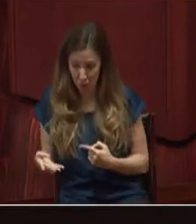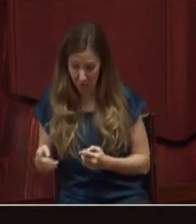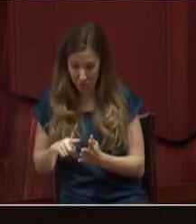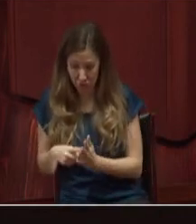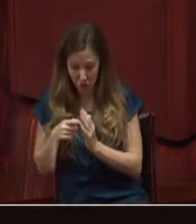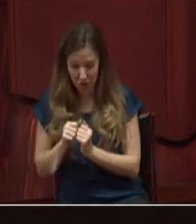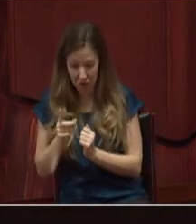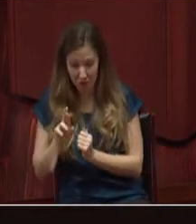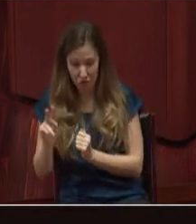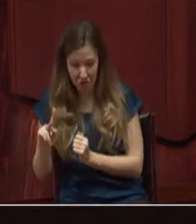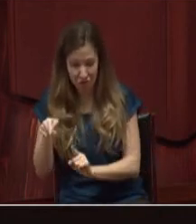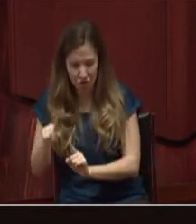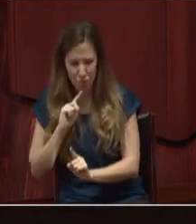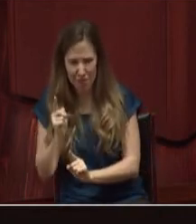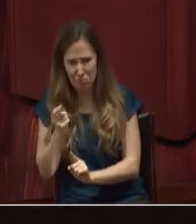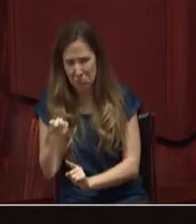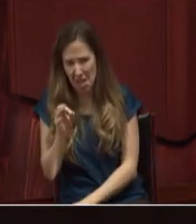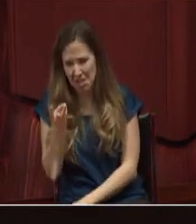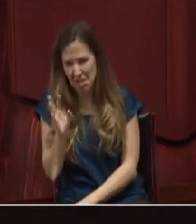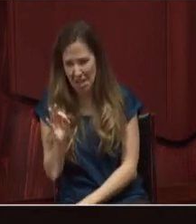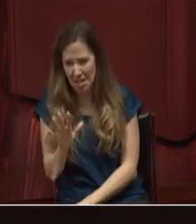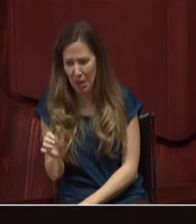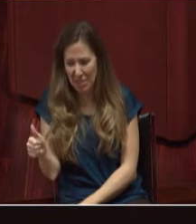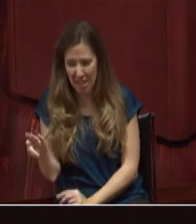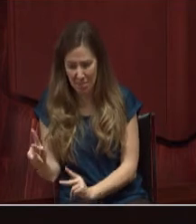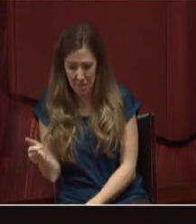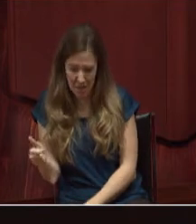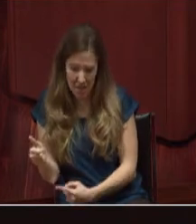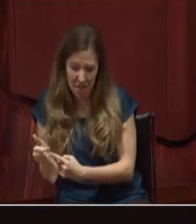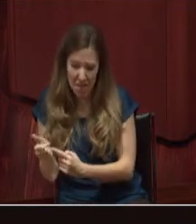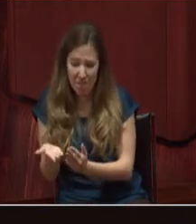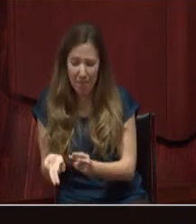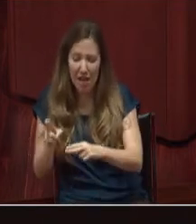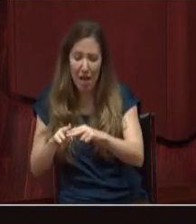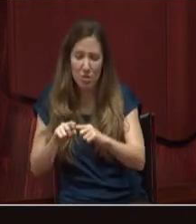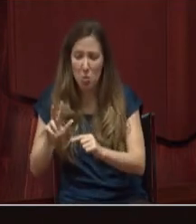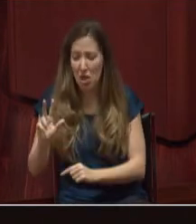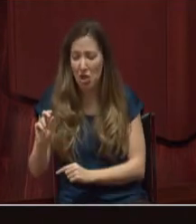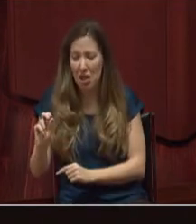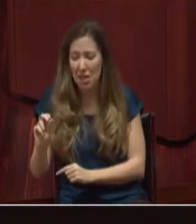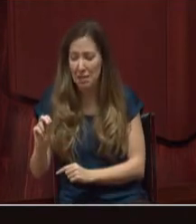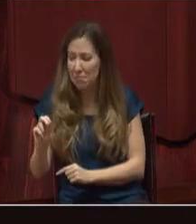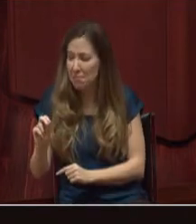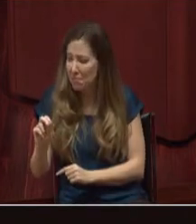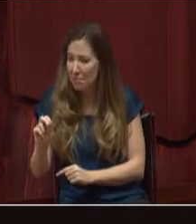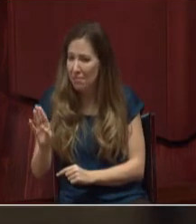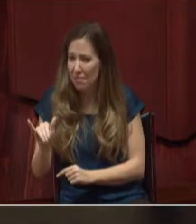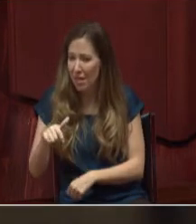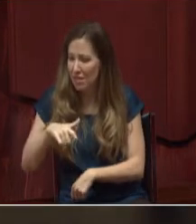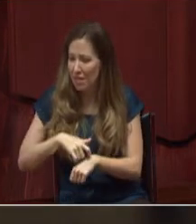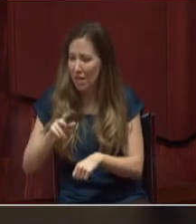Kissinger, 1969, was probably 10 people, and it may have gotten up to 30 professionals by the